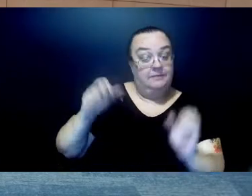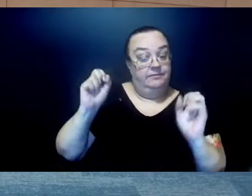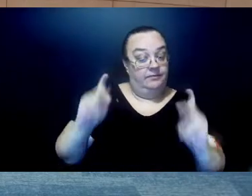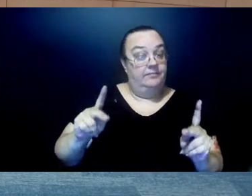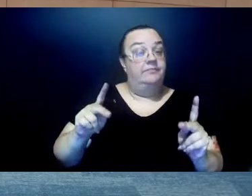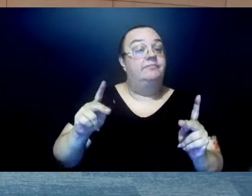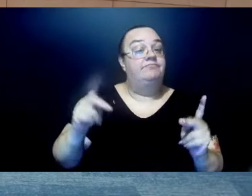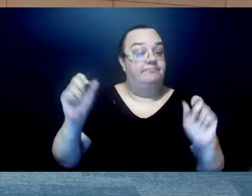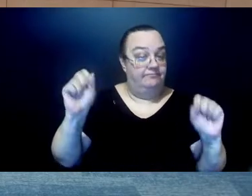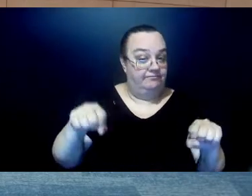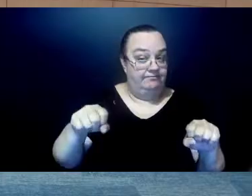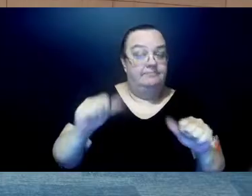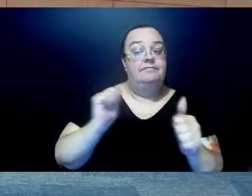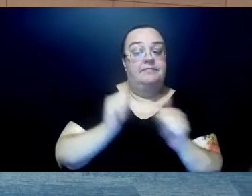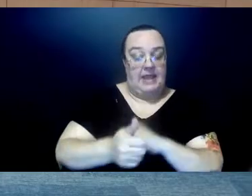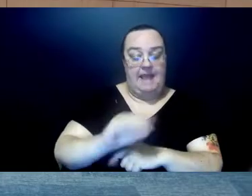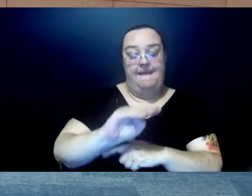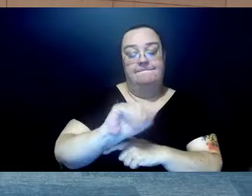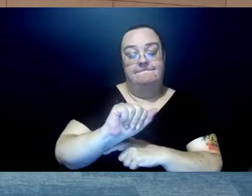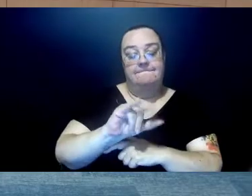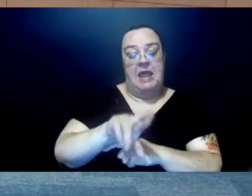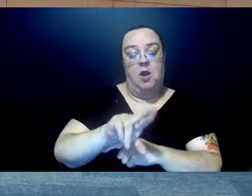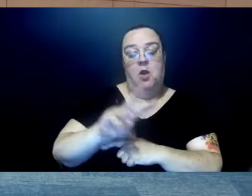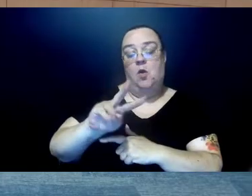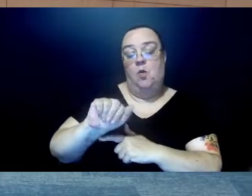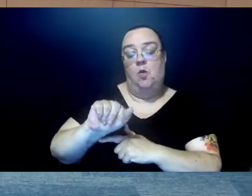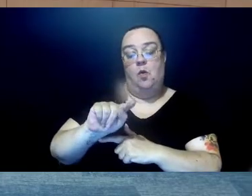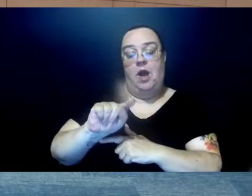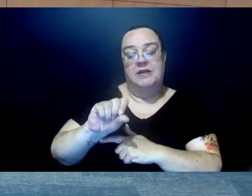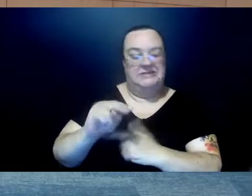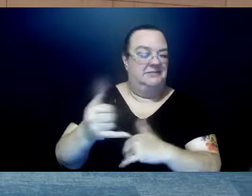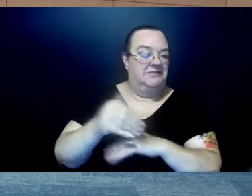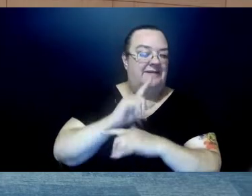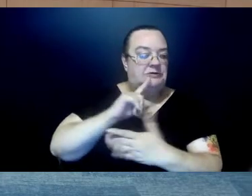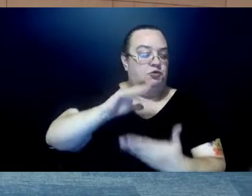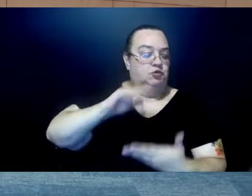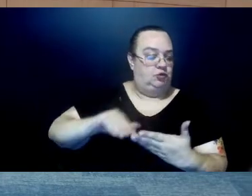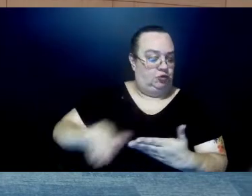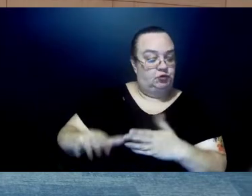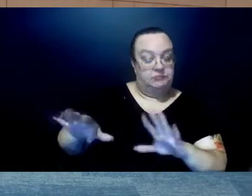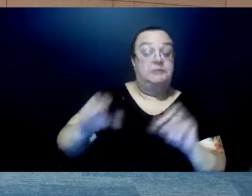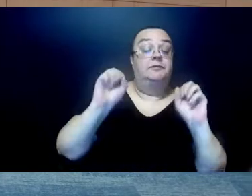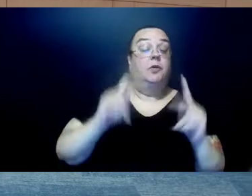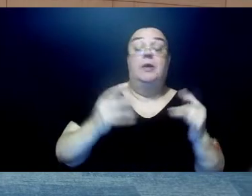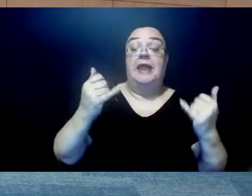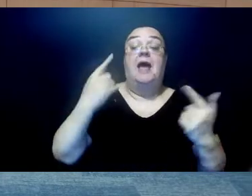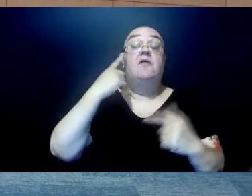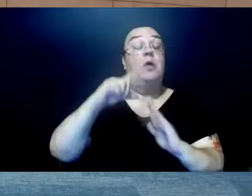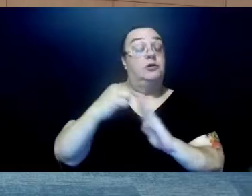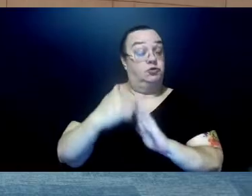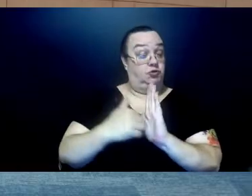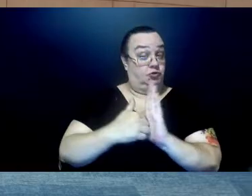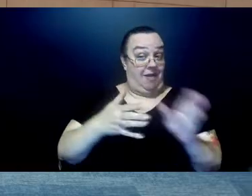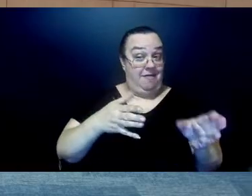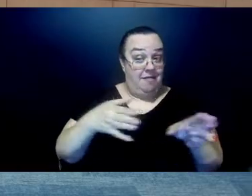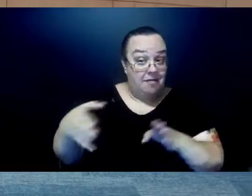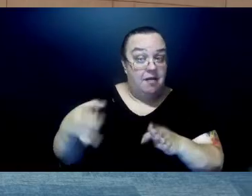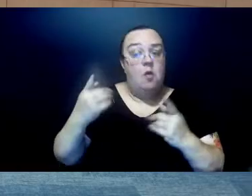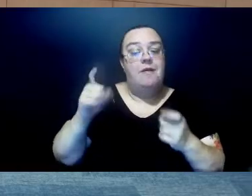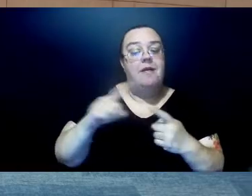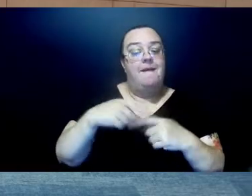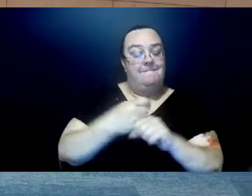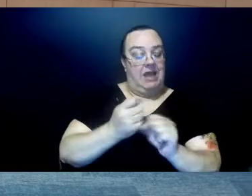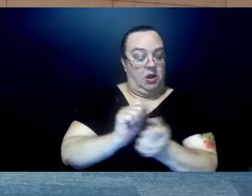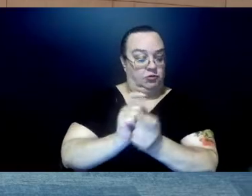have it. Mayor Watson is excused this evening. Okay, so for the agenda, we need to make an adjustment. We have